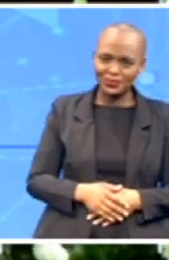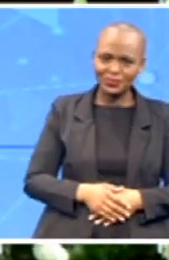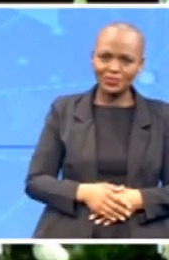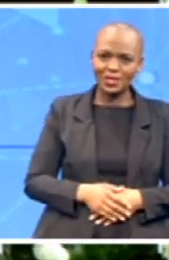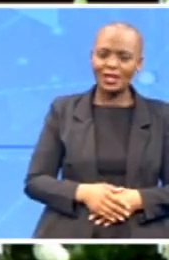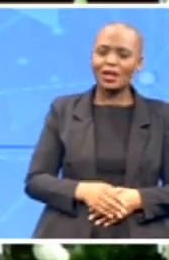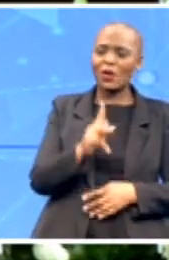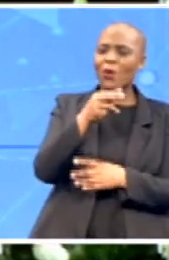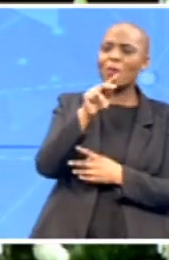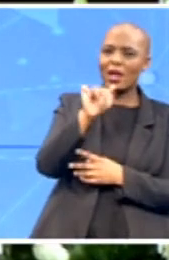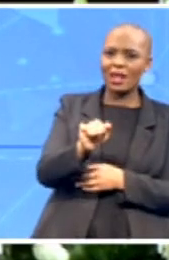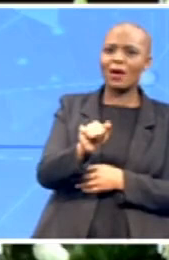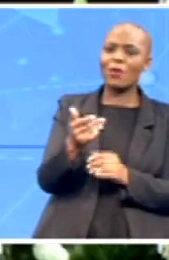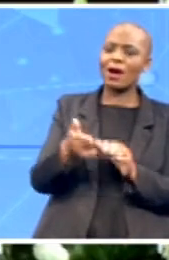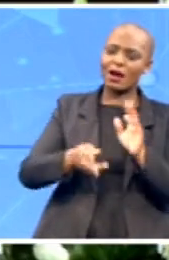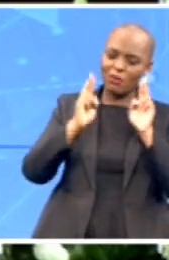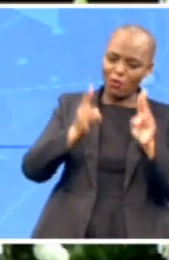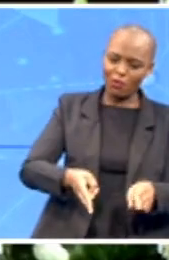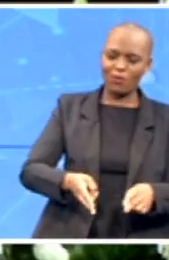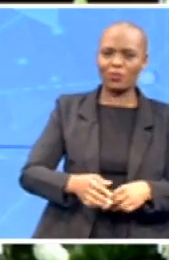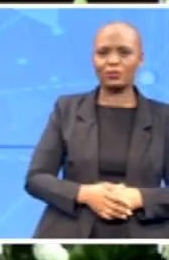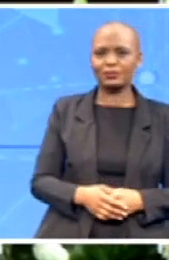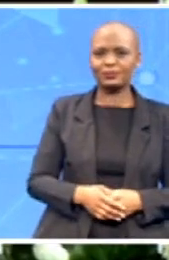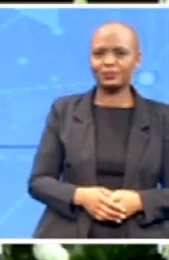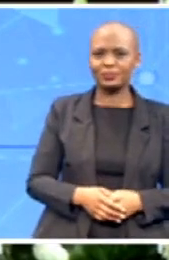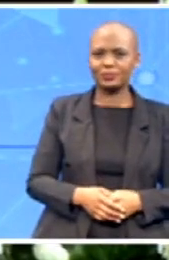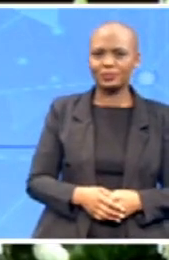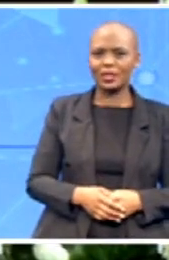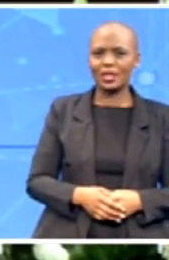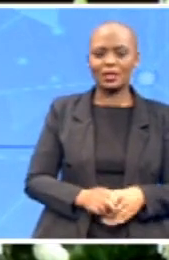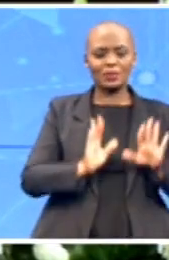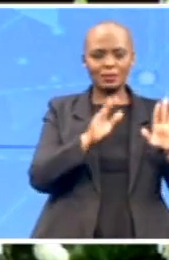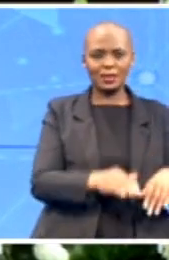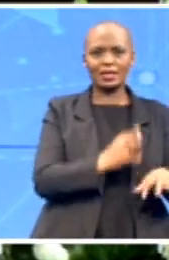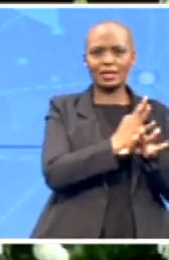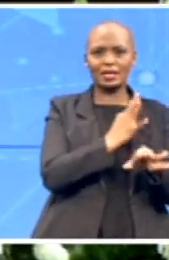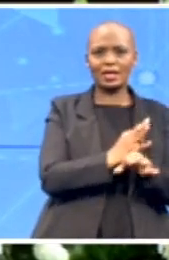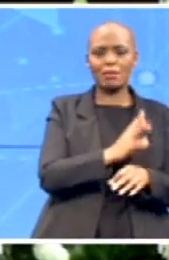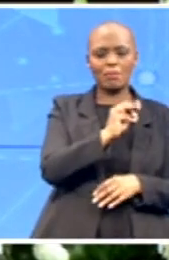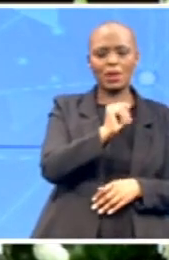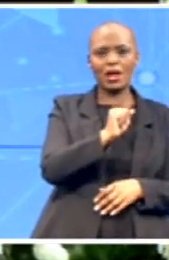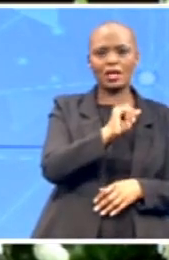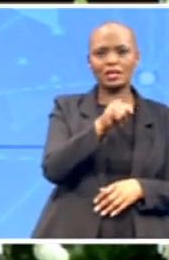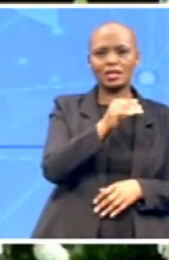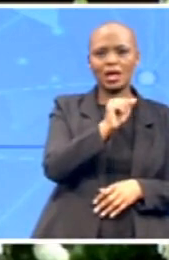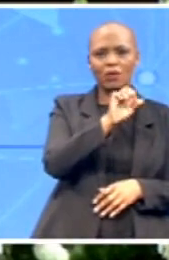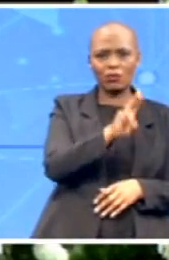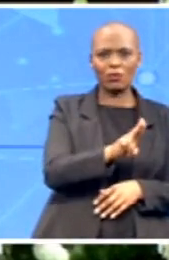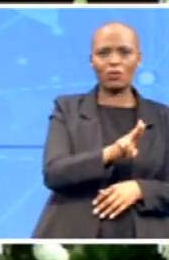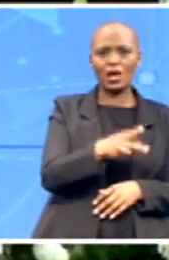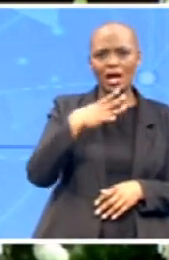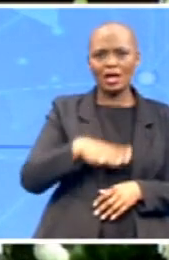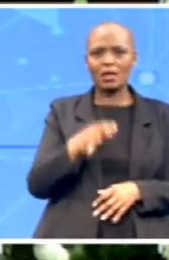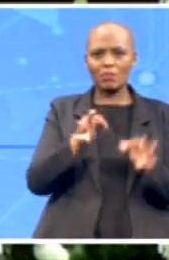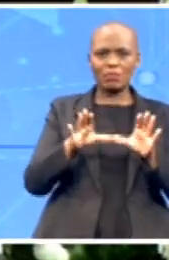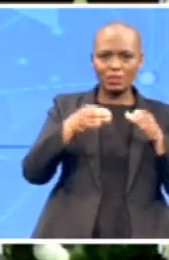gone. And who silenced the Majavu? The another part, as Hansung I do, he has also left me with another